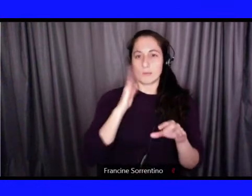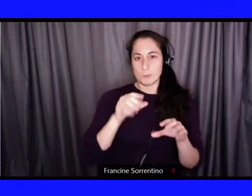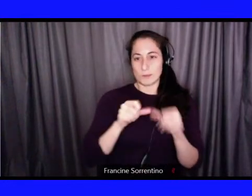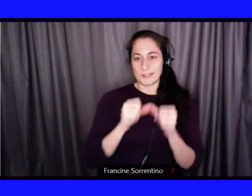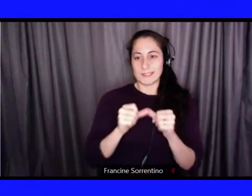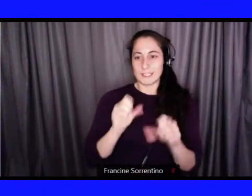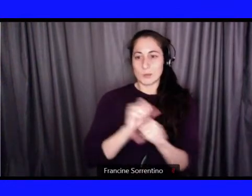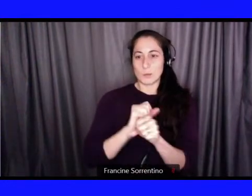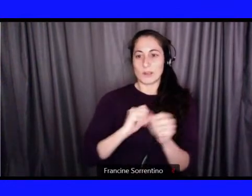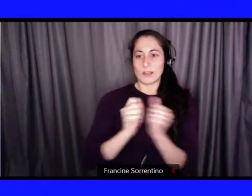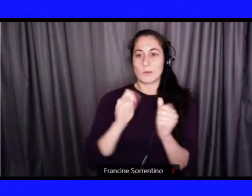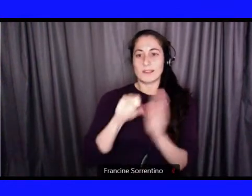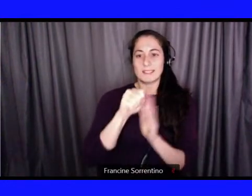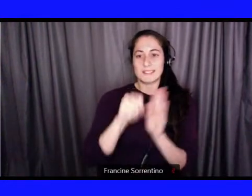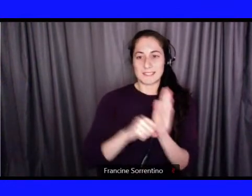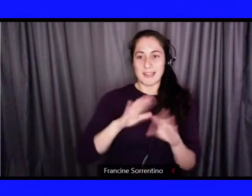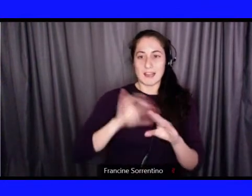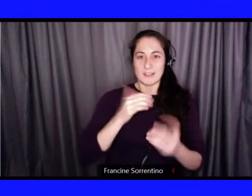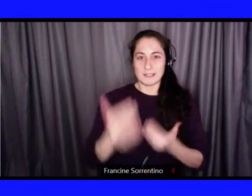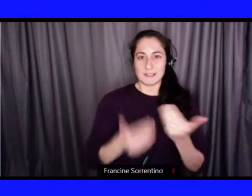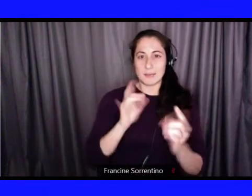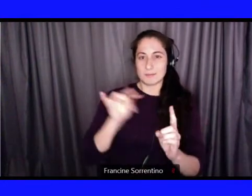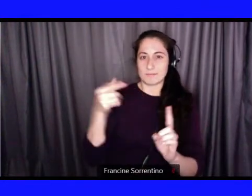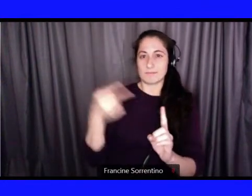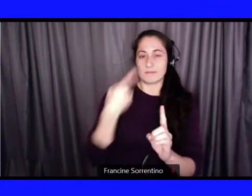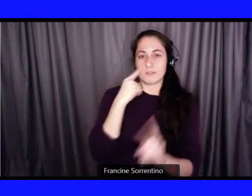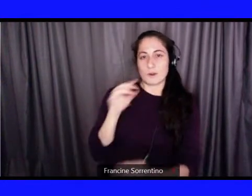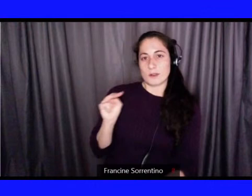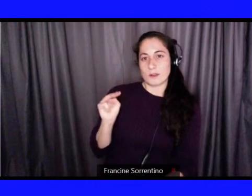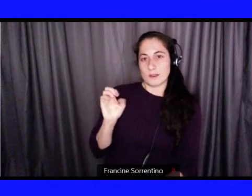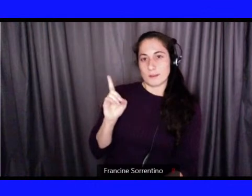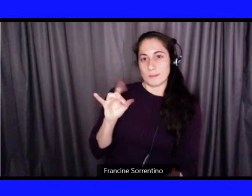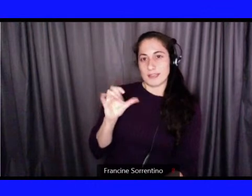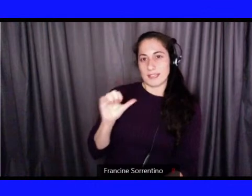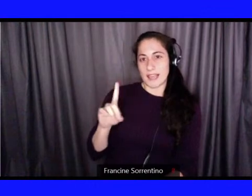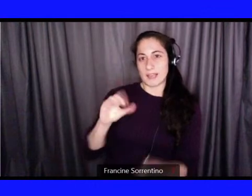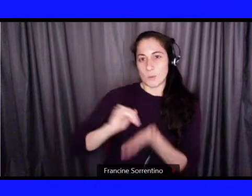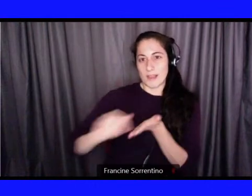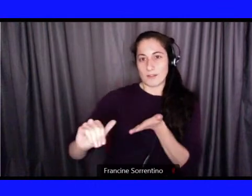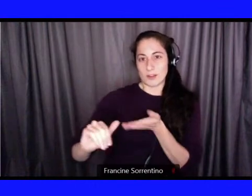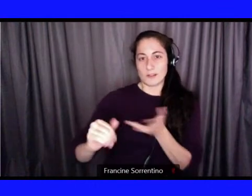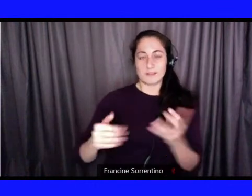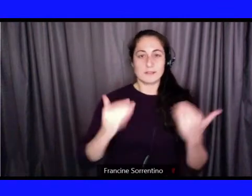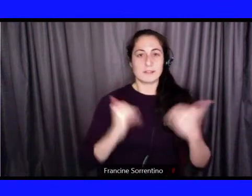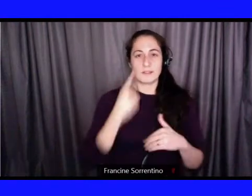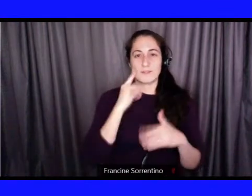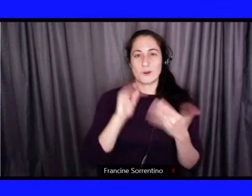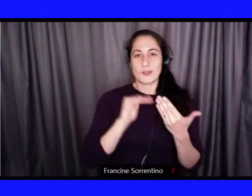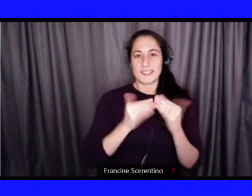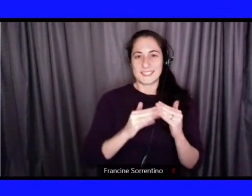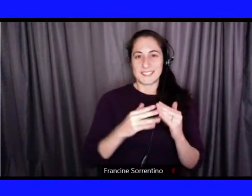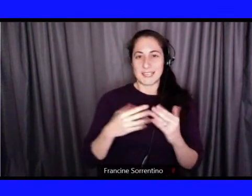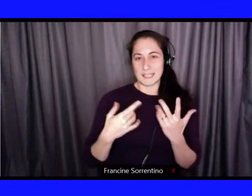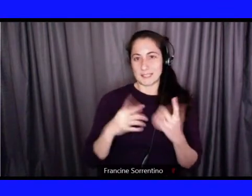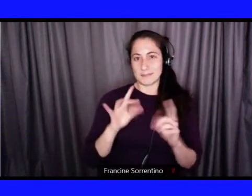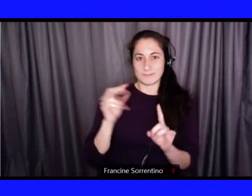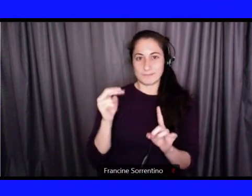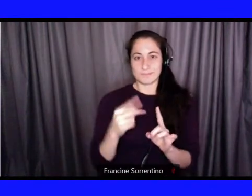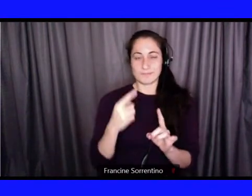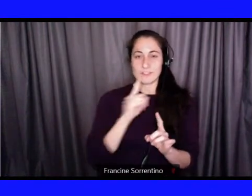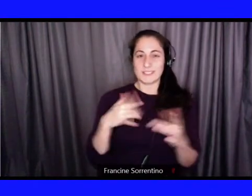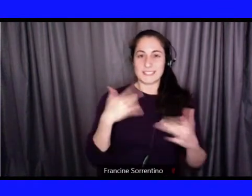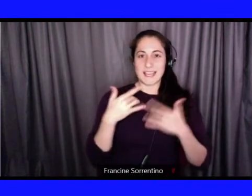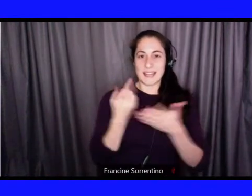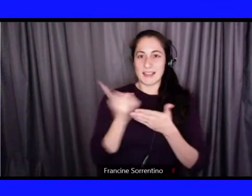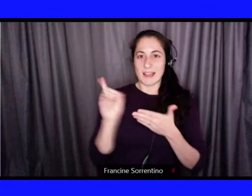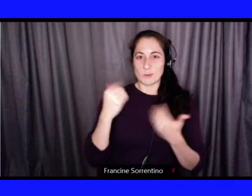I think we are very well aligned with what he and the incoming administration plans to do. On the council side, what was interesting is seeing a little bit of